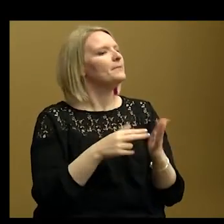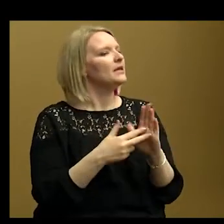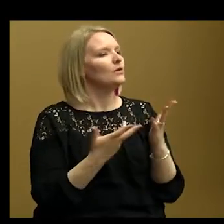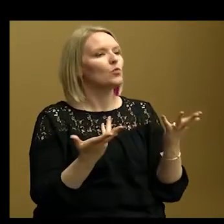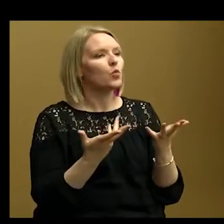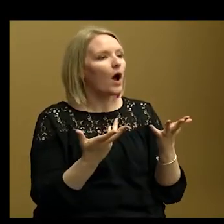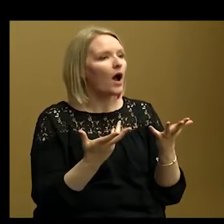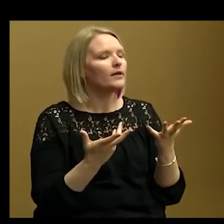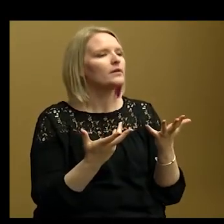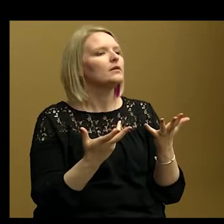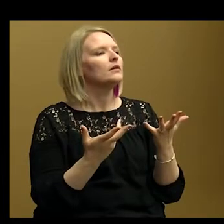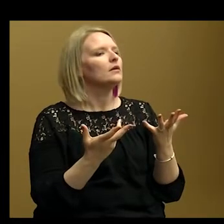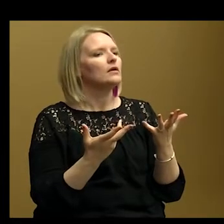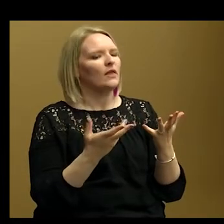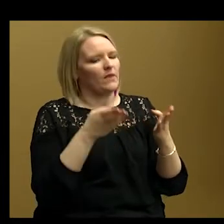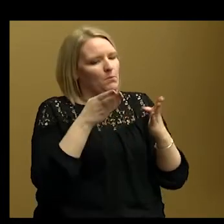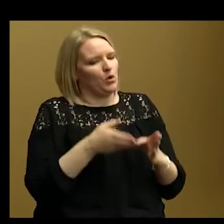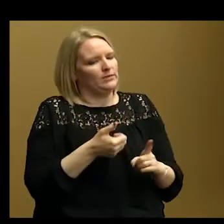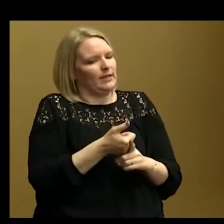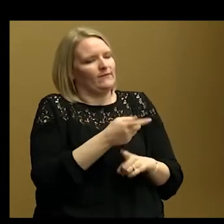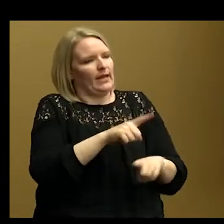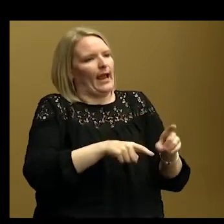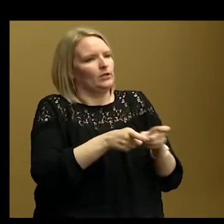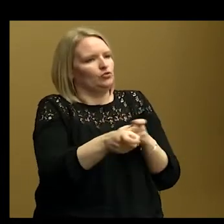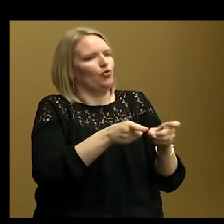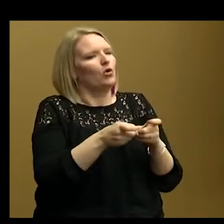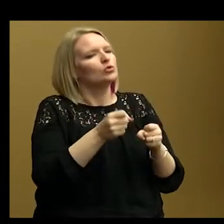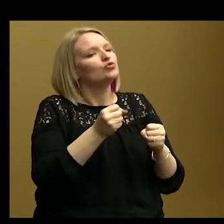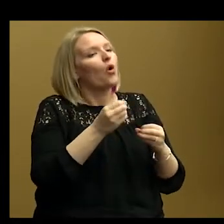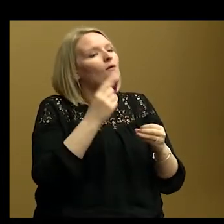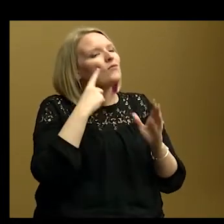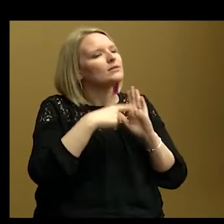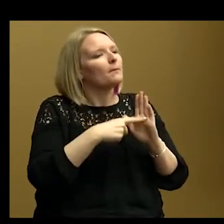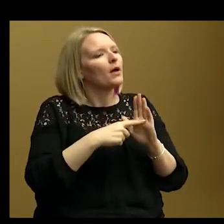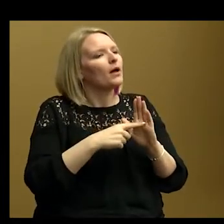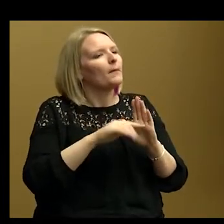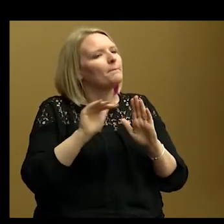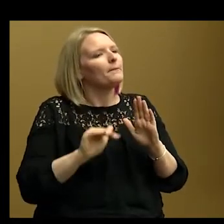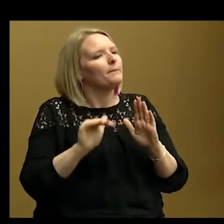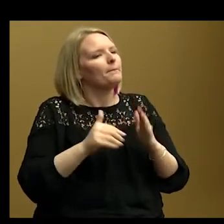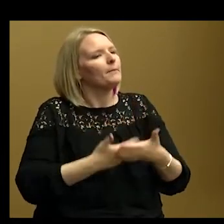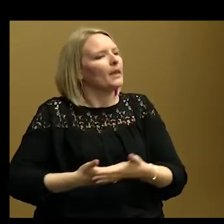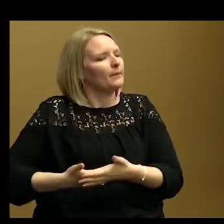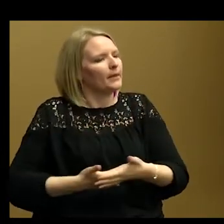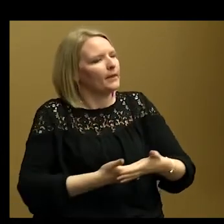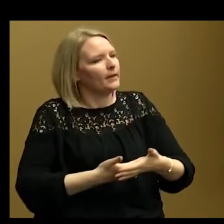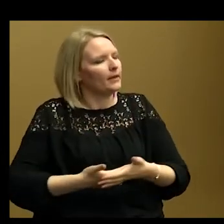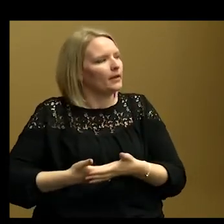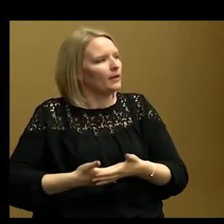the individual's control. You think about an infant. It's reflective.